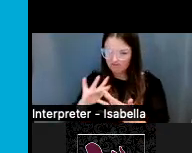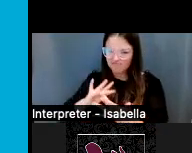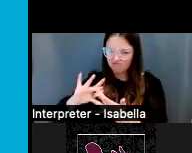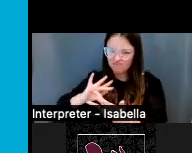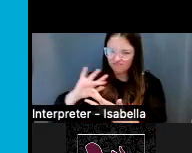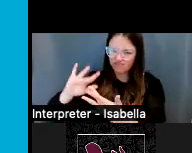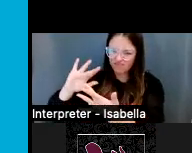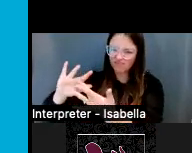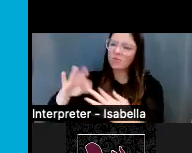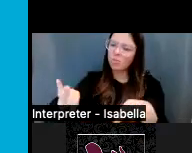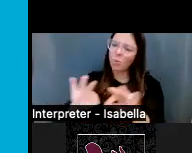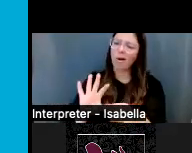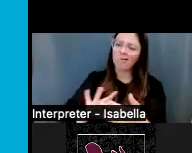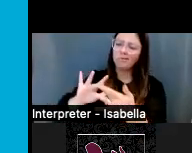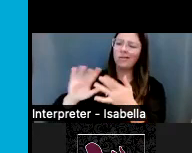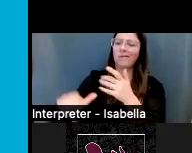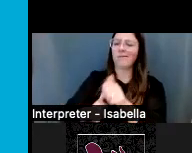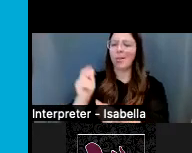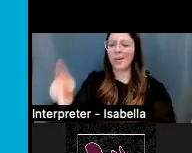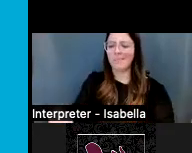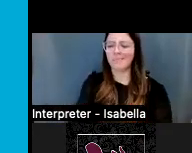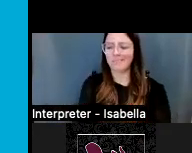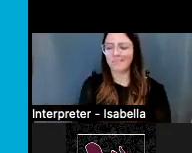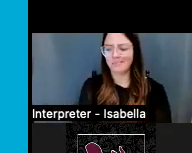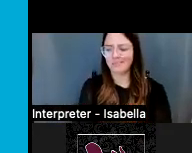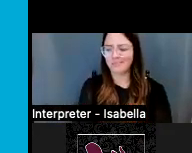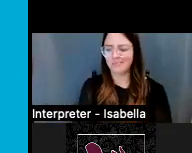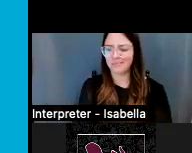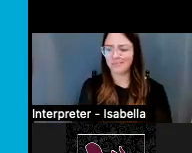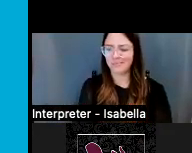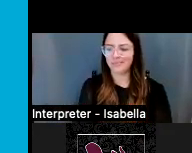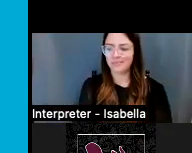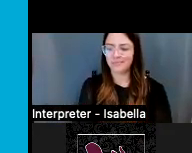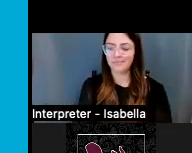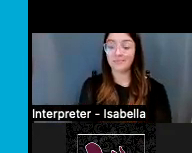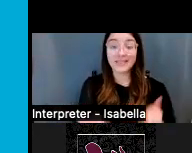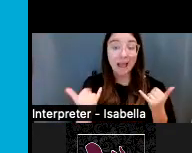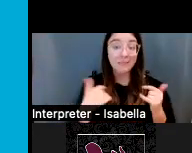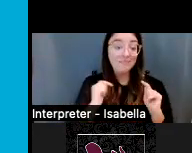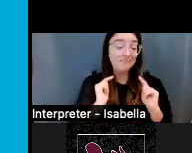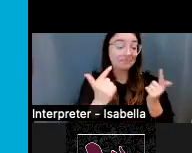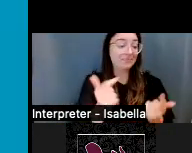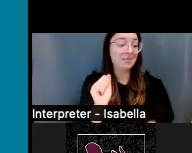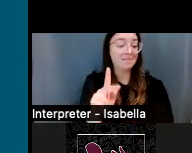and to make sure that you know where things are at with your case. And I think now I'm going to turn it back over to Megan.